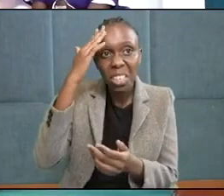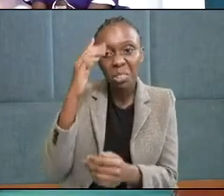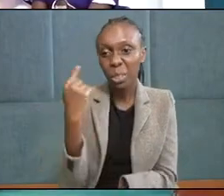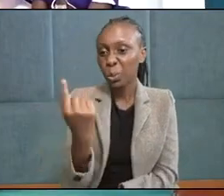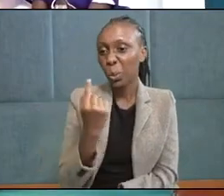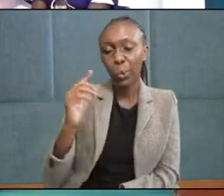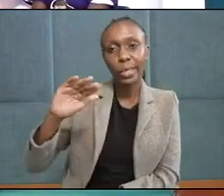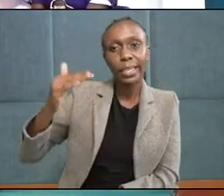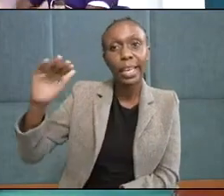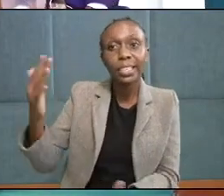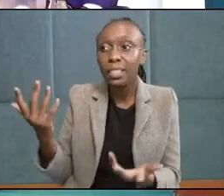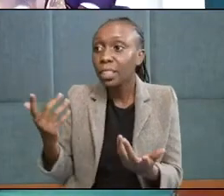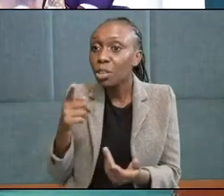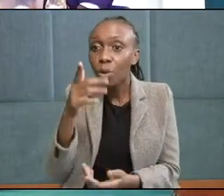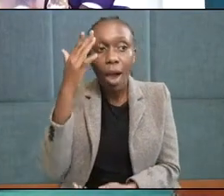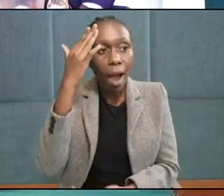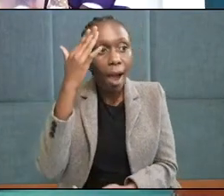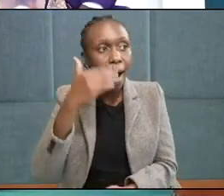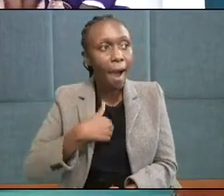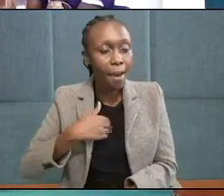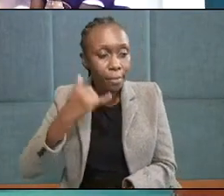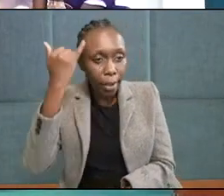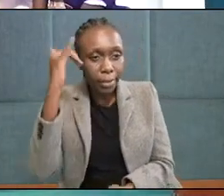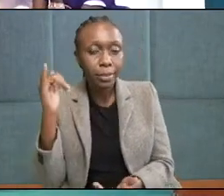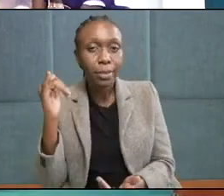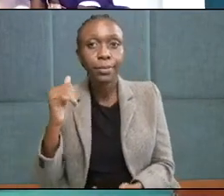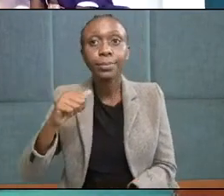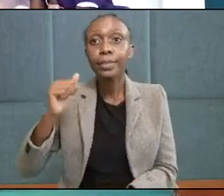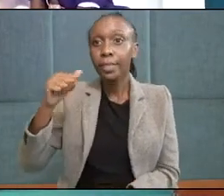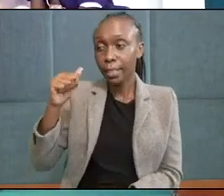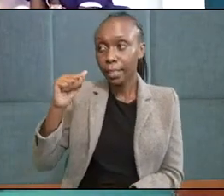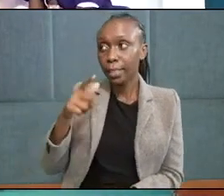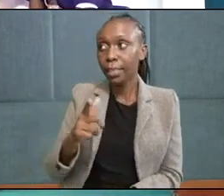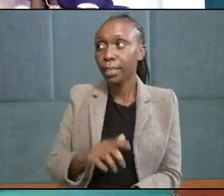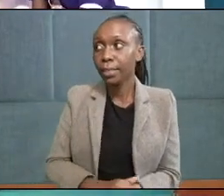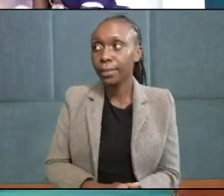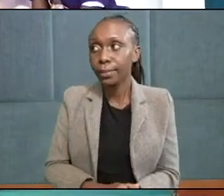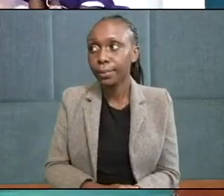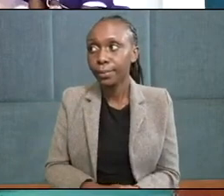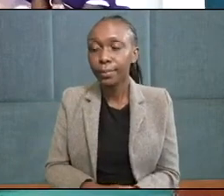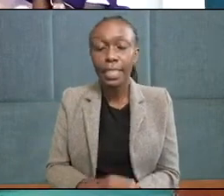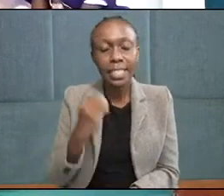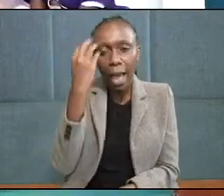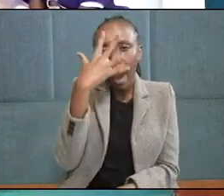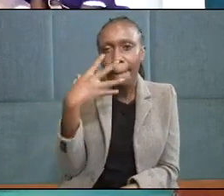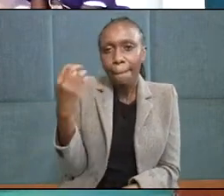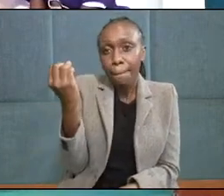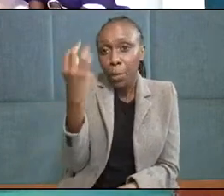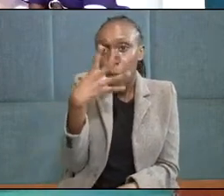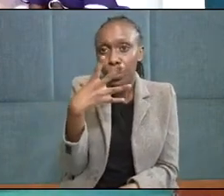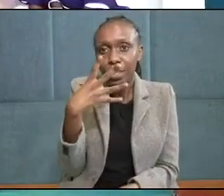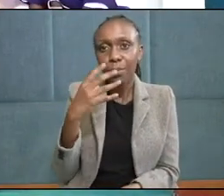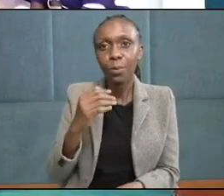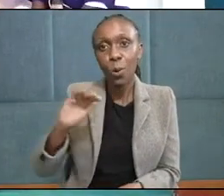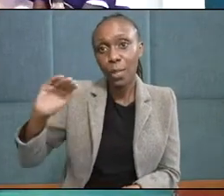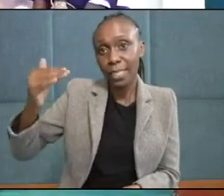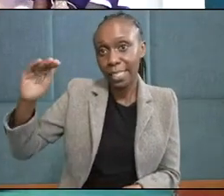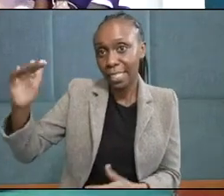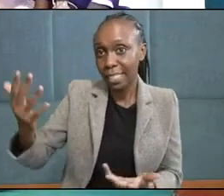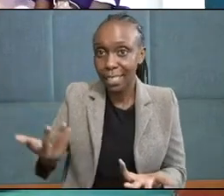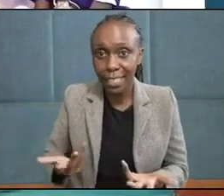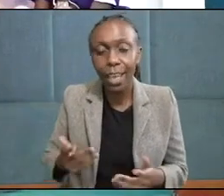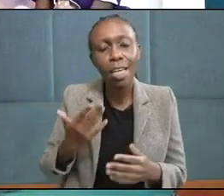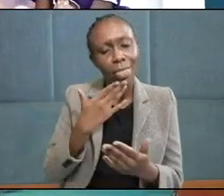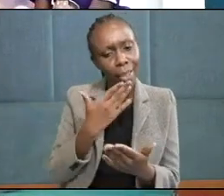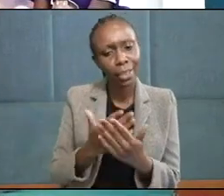city. Anyone? Yes, Tamara? Athens was a beautiful city. Athens was a beautiful city.